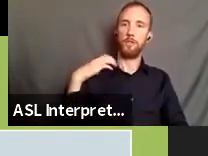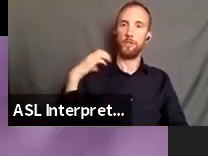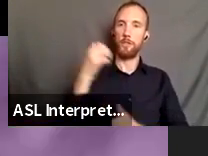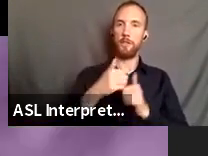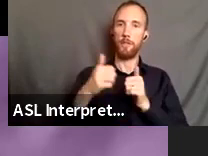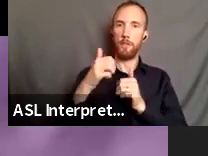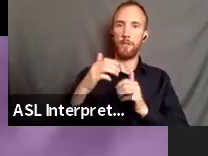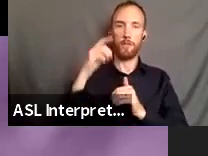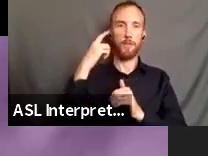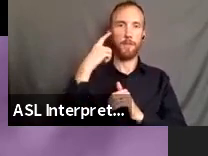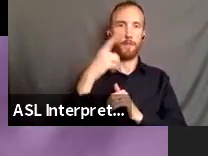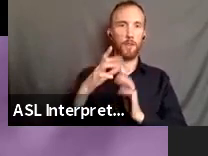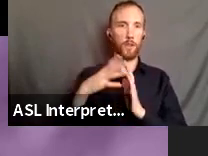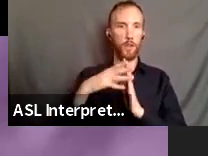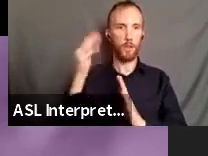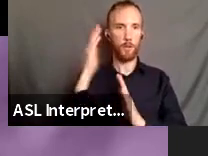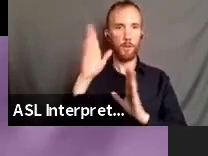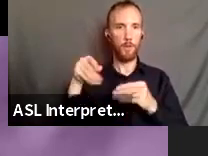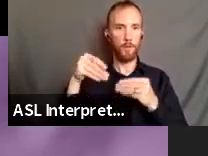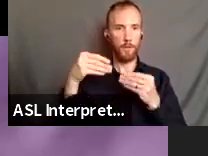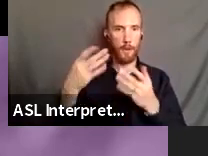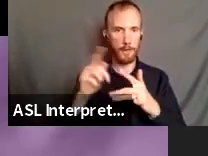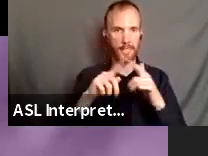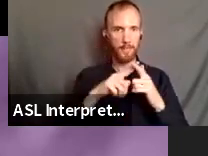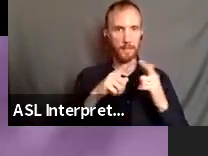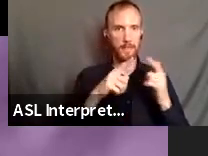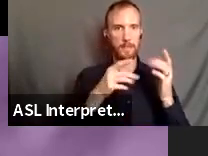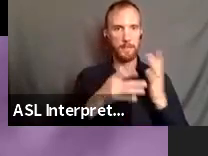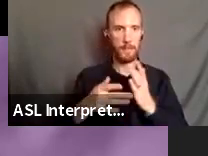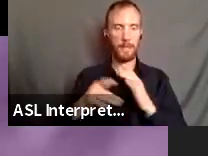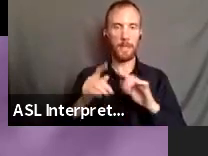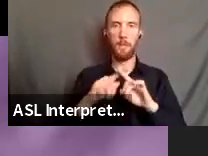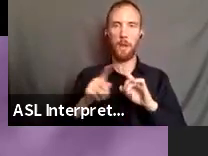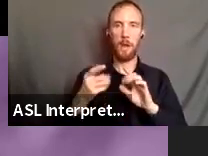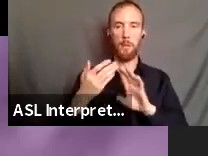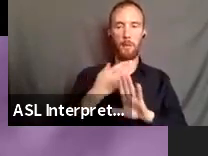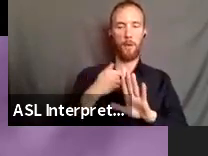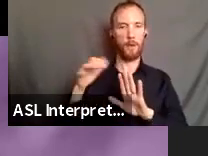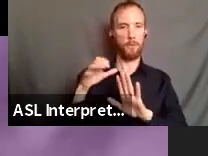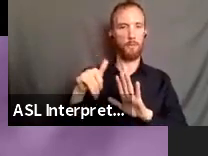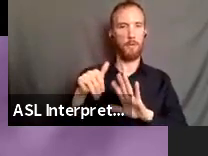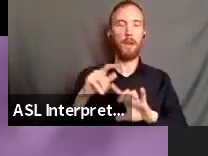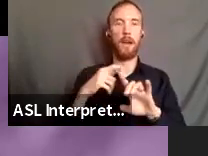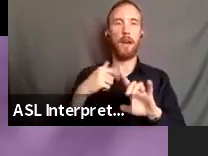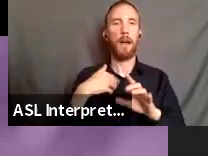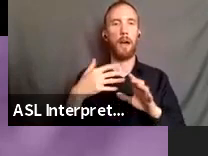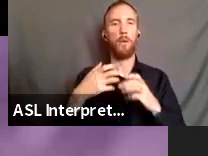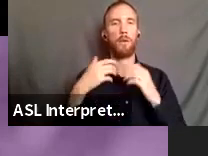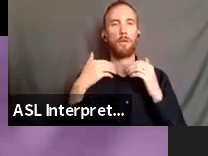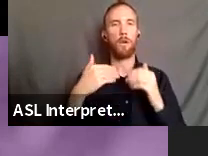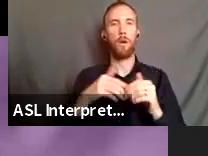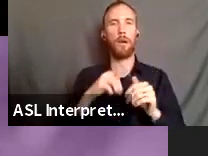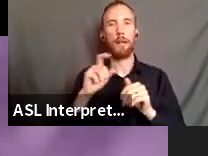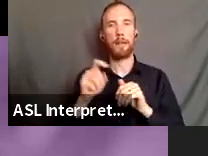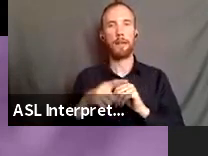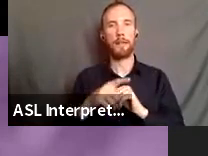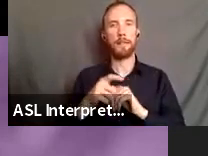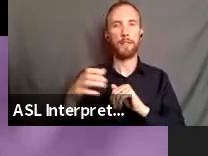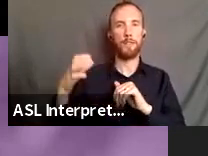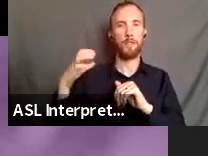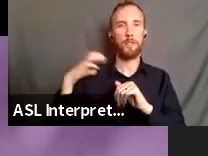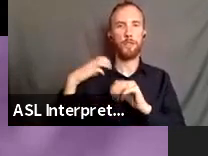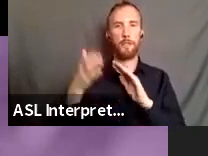remo remote learning but before i invite shirley to share that i would like to ask our chief operating officer arne